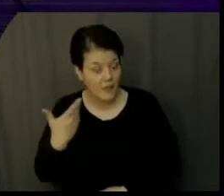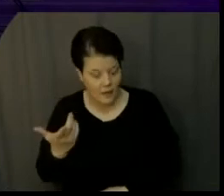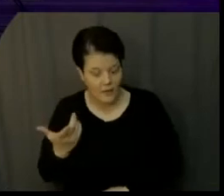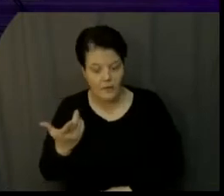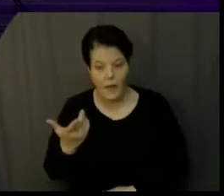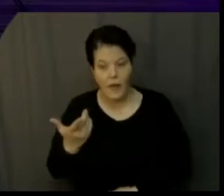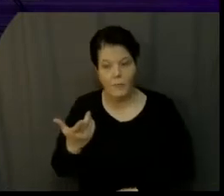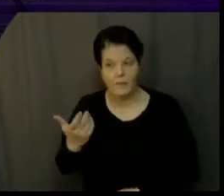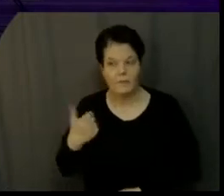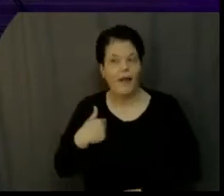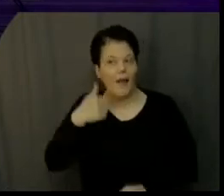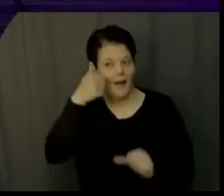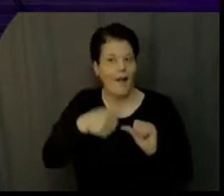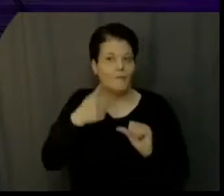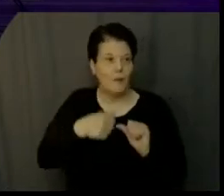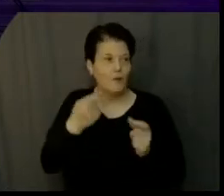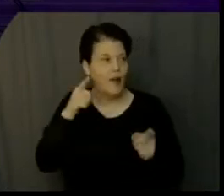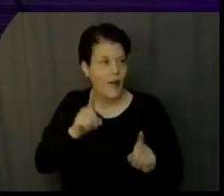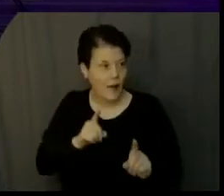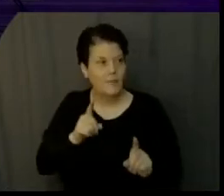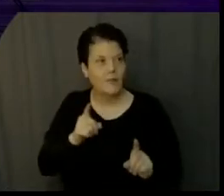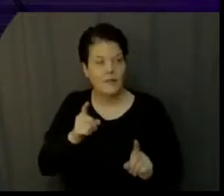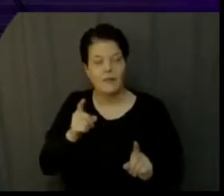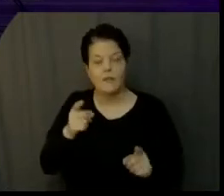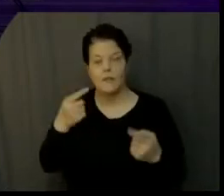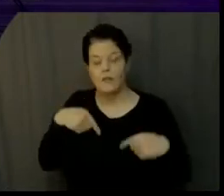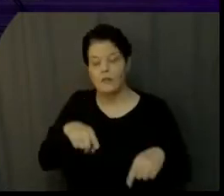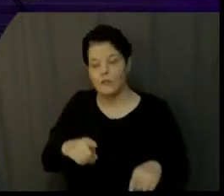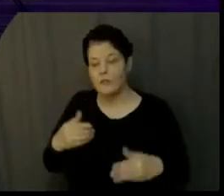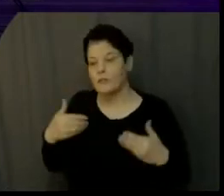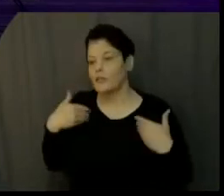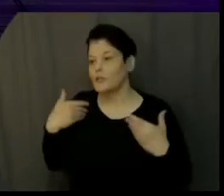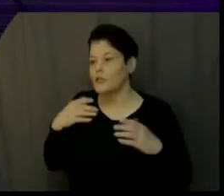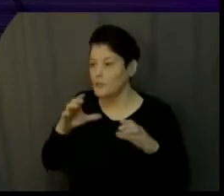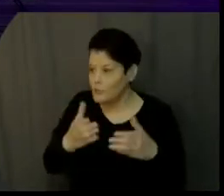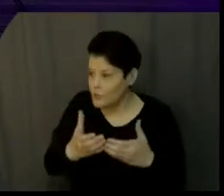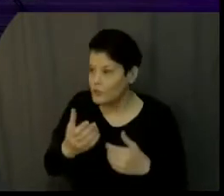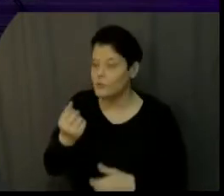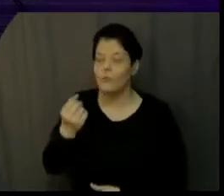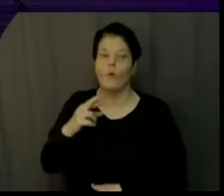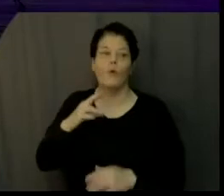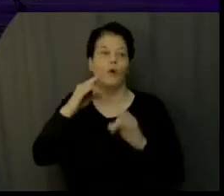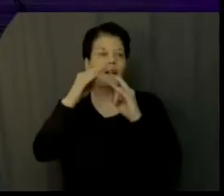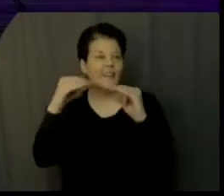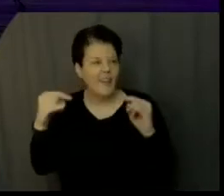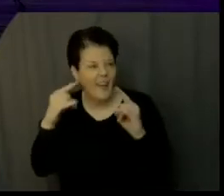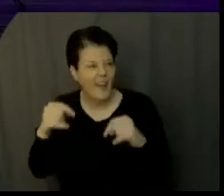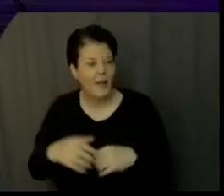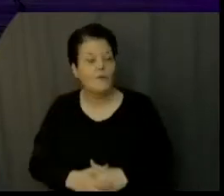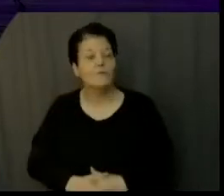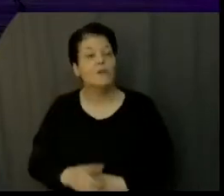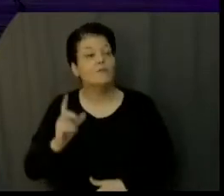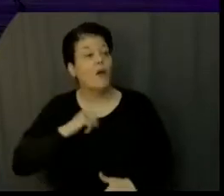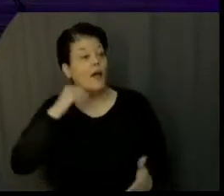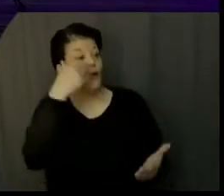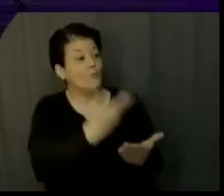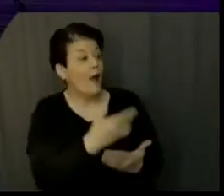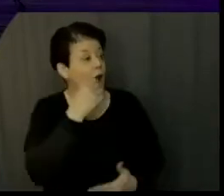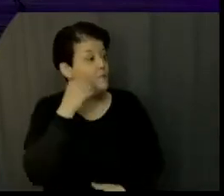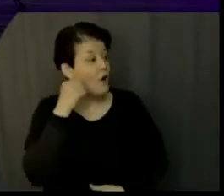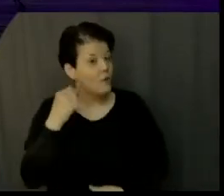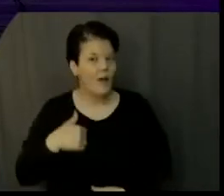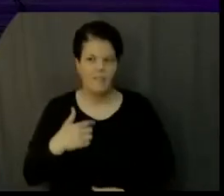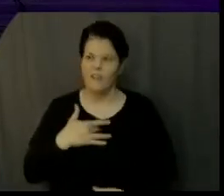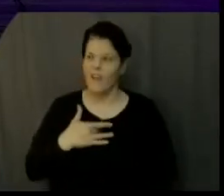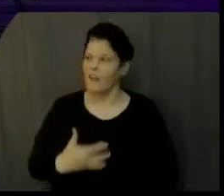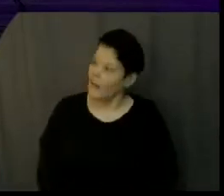when I'd go to youth group. And then I'd come home from camp or youth group or something, I'm like, oh, God's not here. Where is God? It's like I was moving